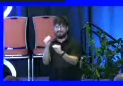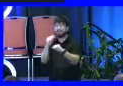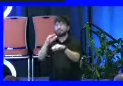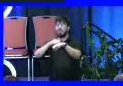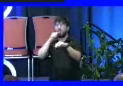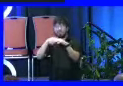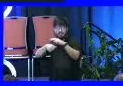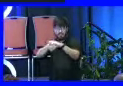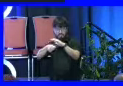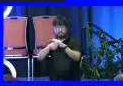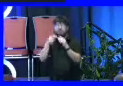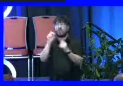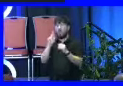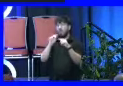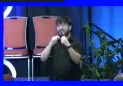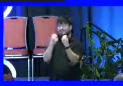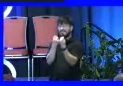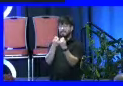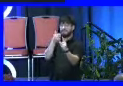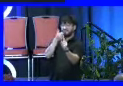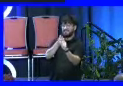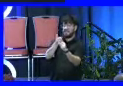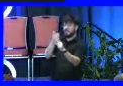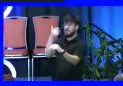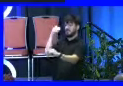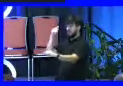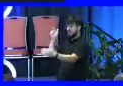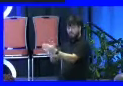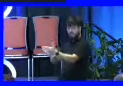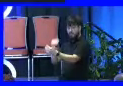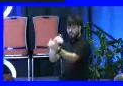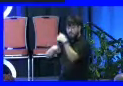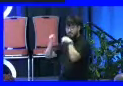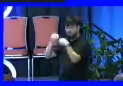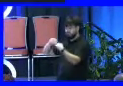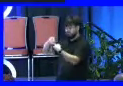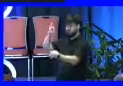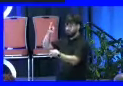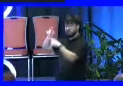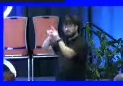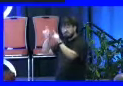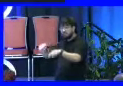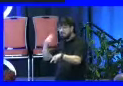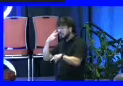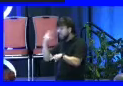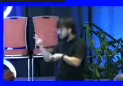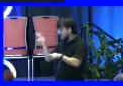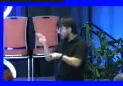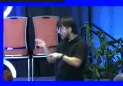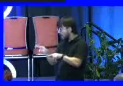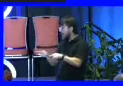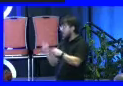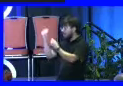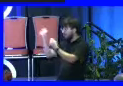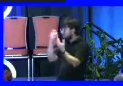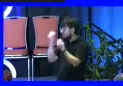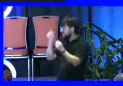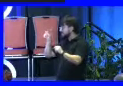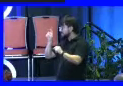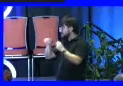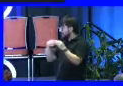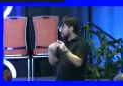community treatment team can log into a data warehouse and be able to have an interface that comes up that tells them some of the most important information they must know about